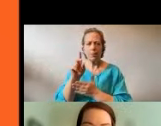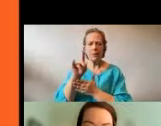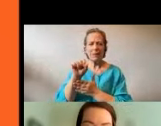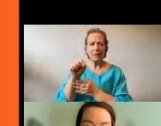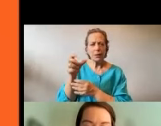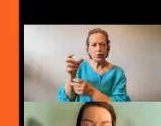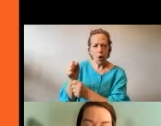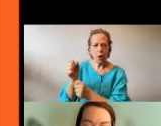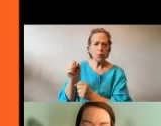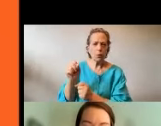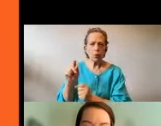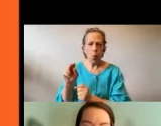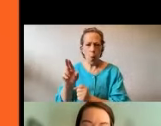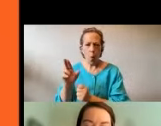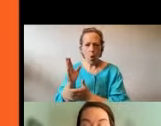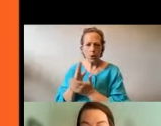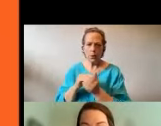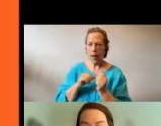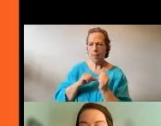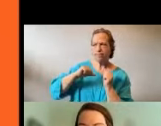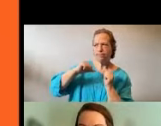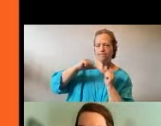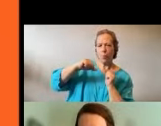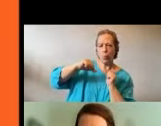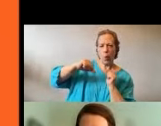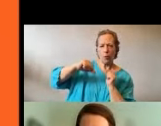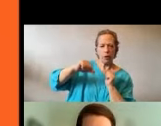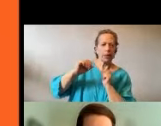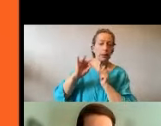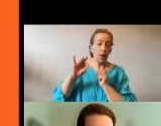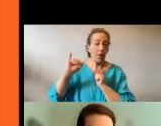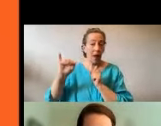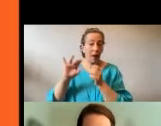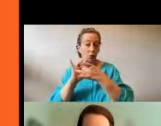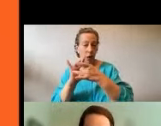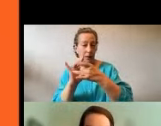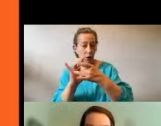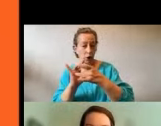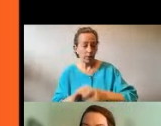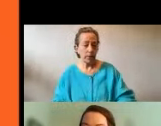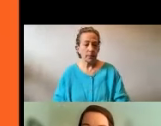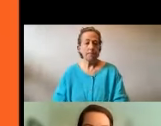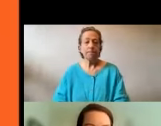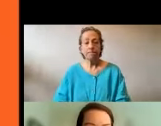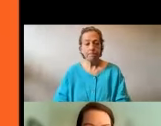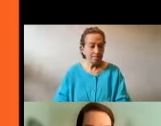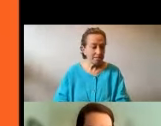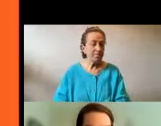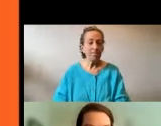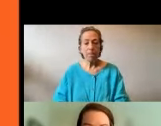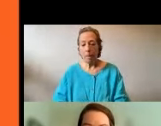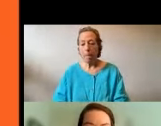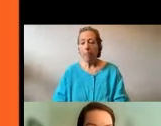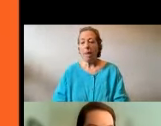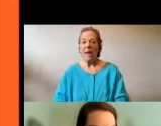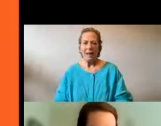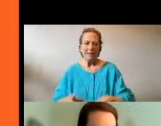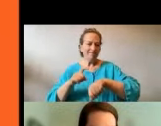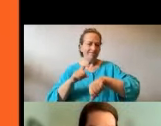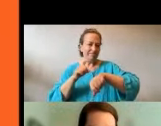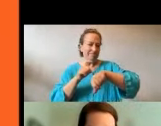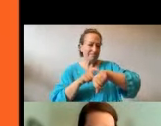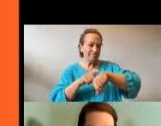guess, of that relationship. So in the interest of time, I could talk about, or we could keep going into